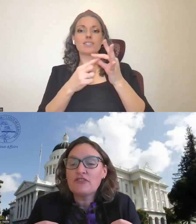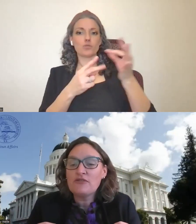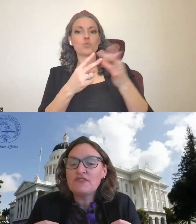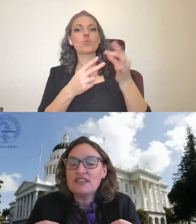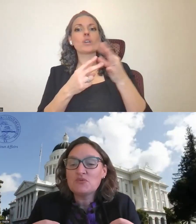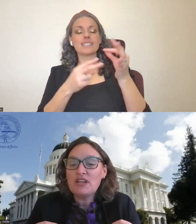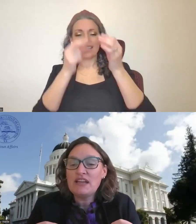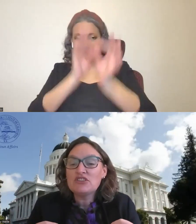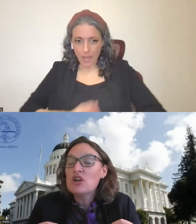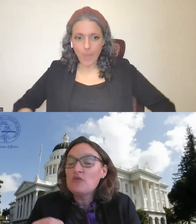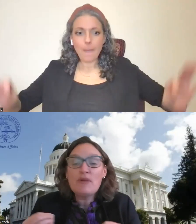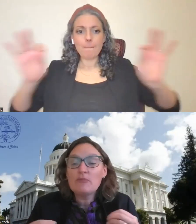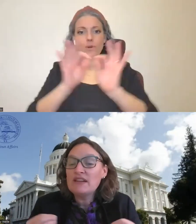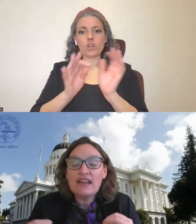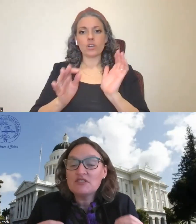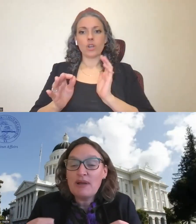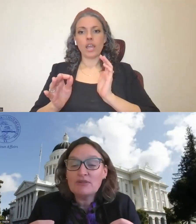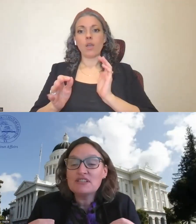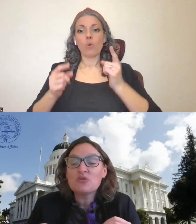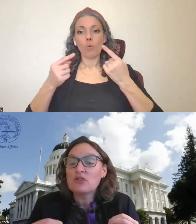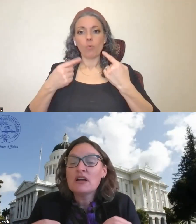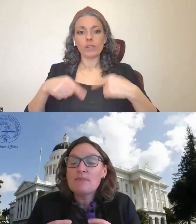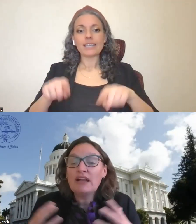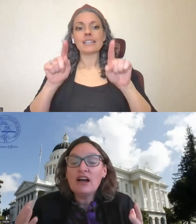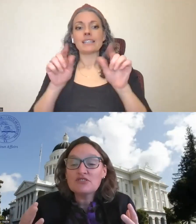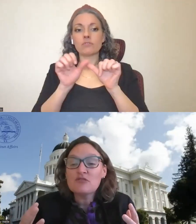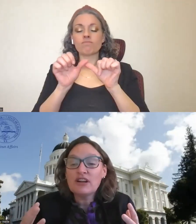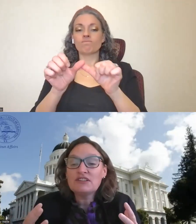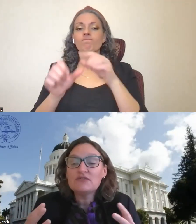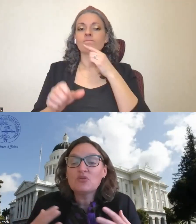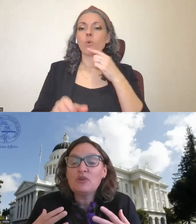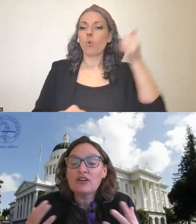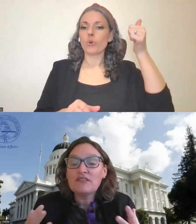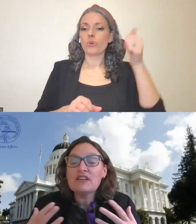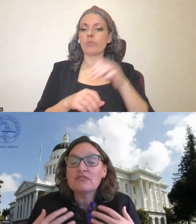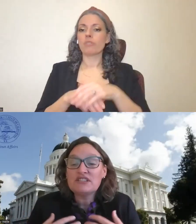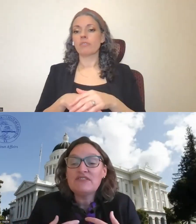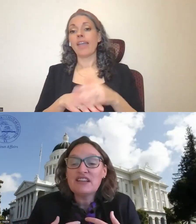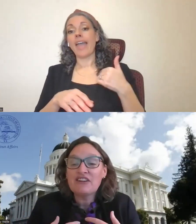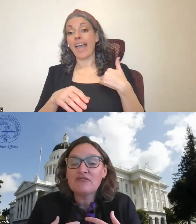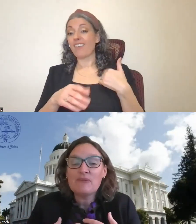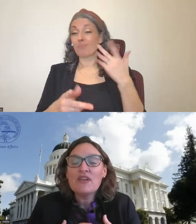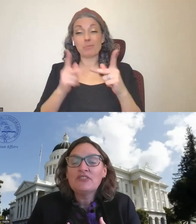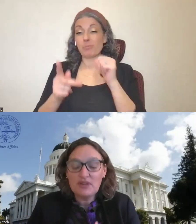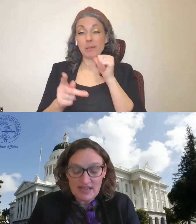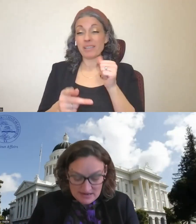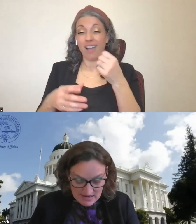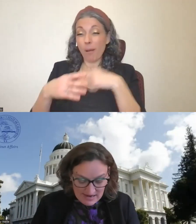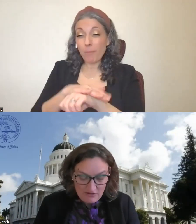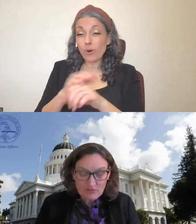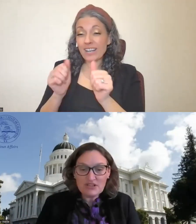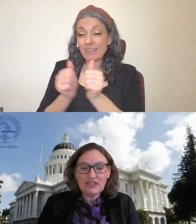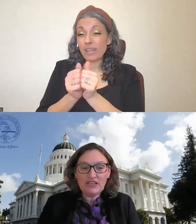important for those of us as we age who may or may not have spouses or biological relatives who we are giving and receiving care from. So